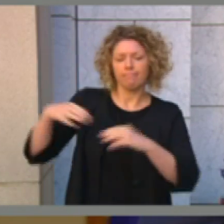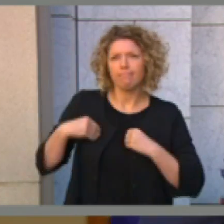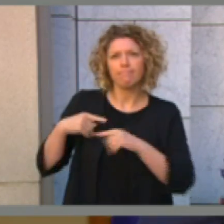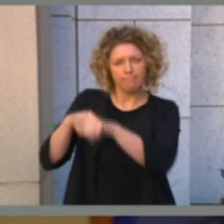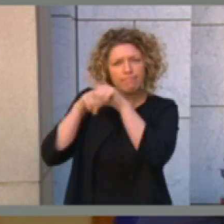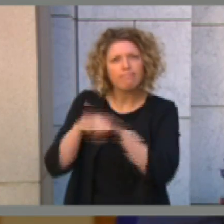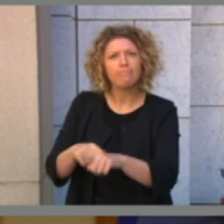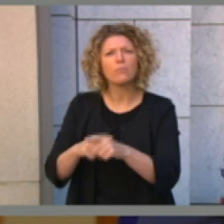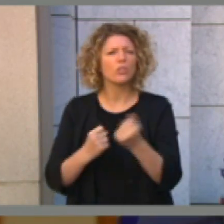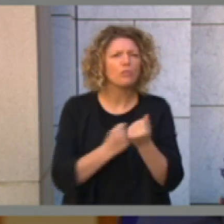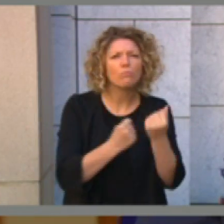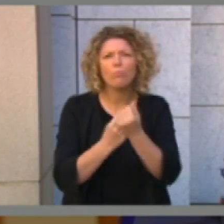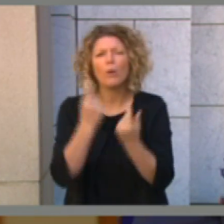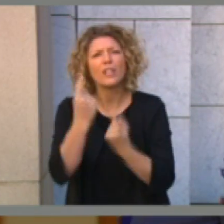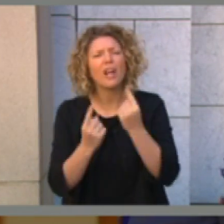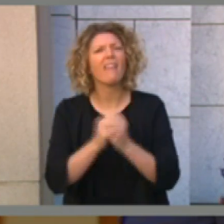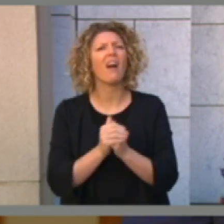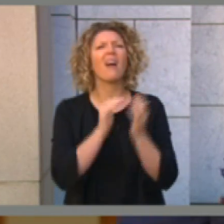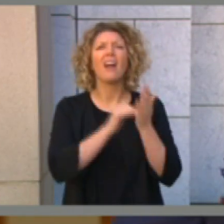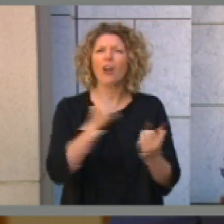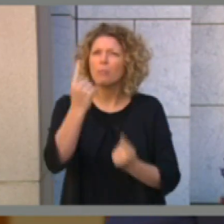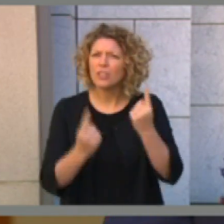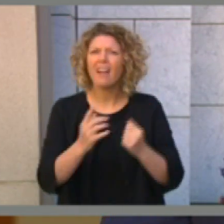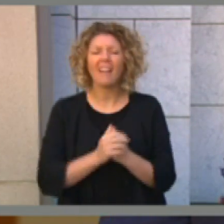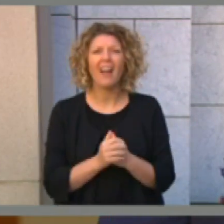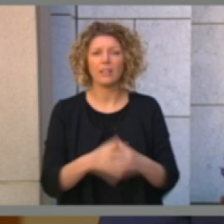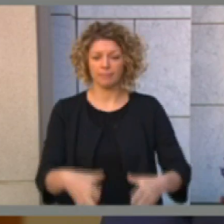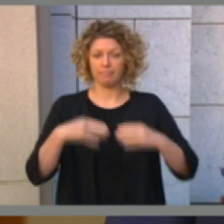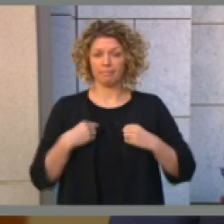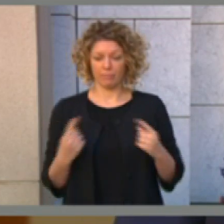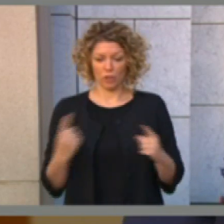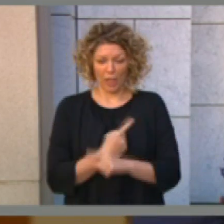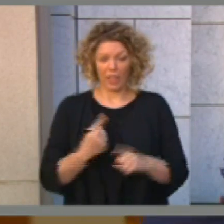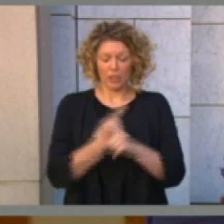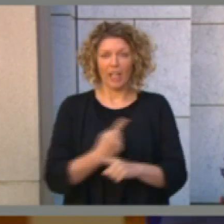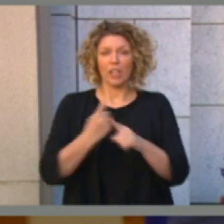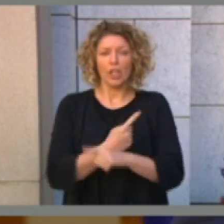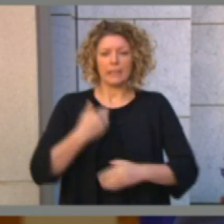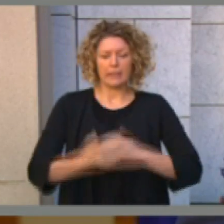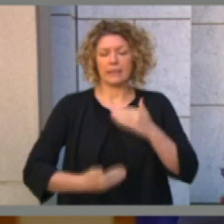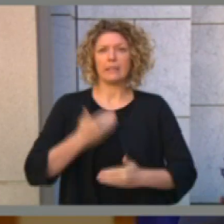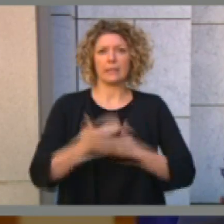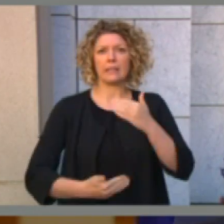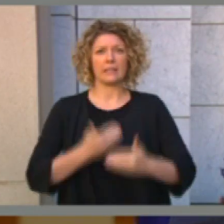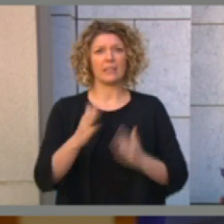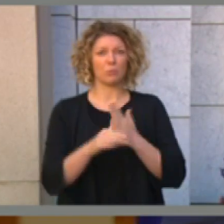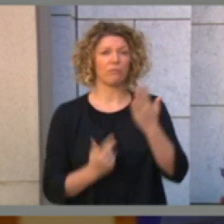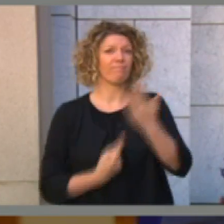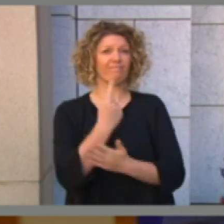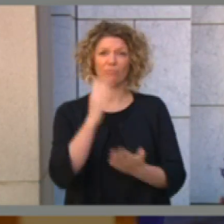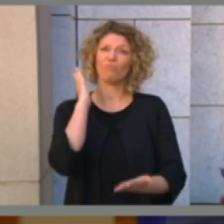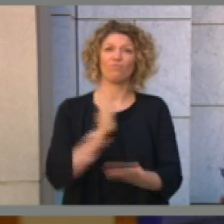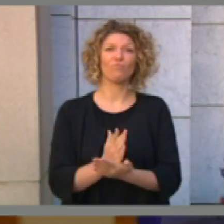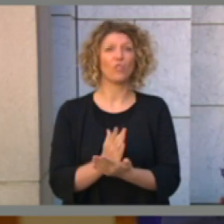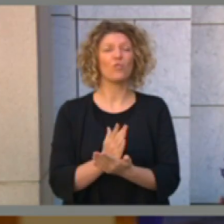and supporting each other each and every day to make the changes that are very necessary as we deal with this very real situation.